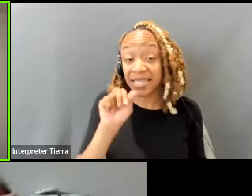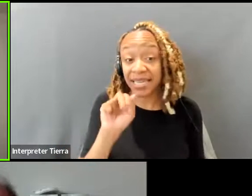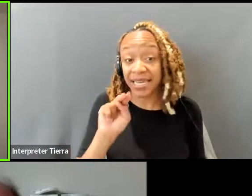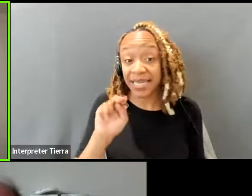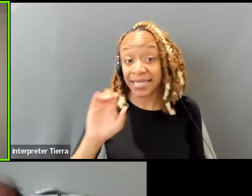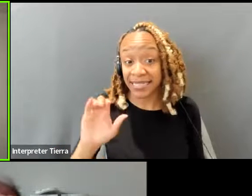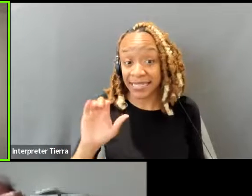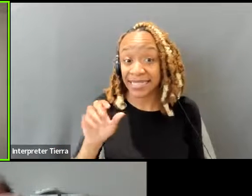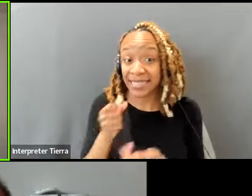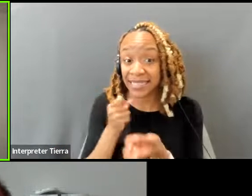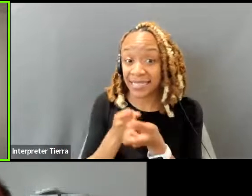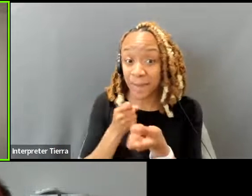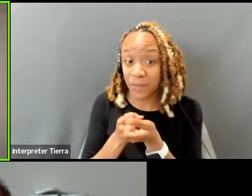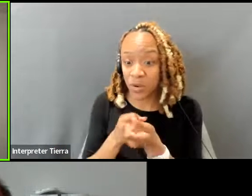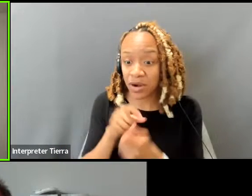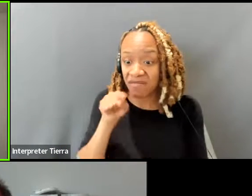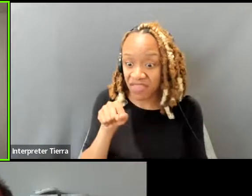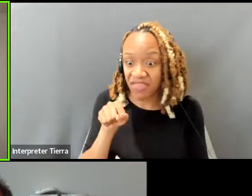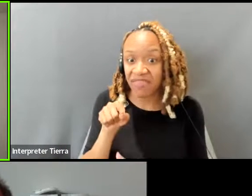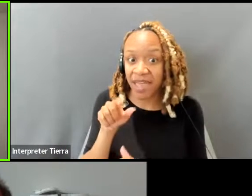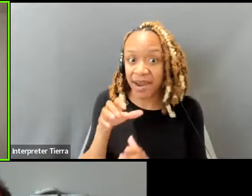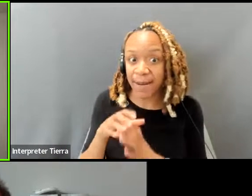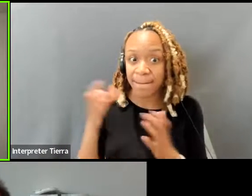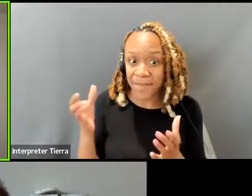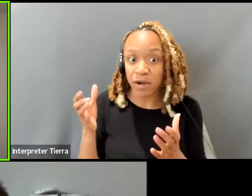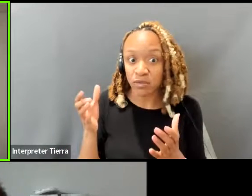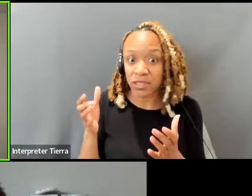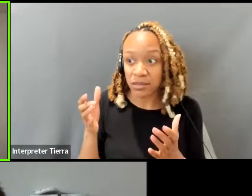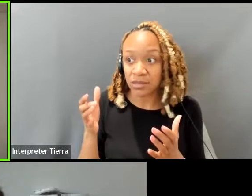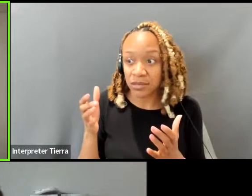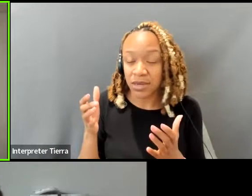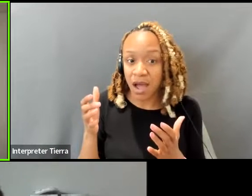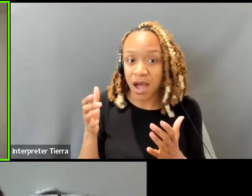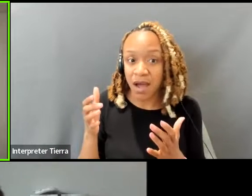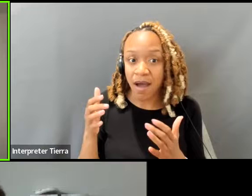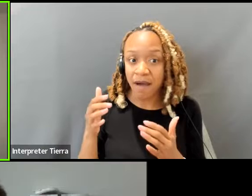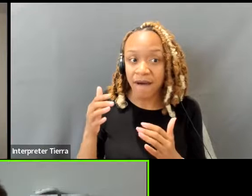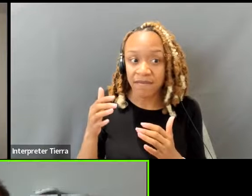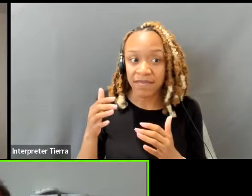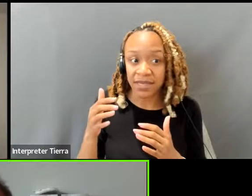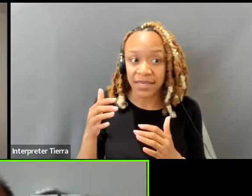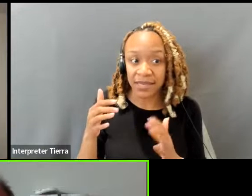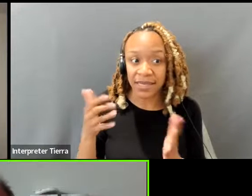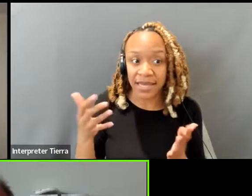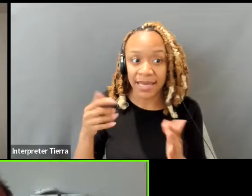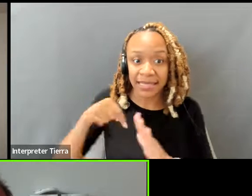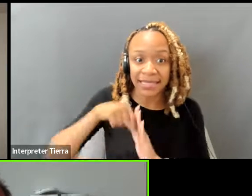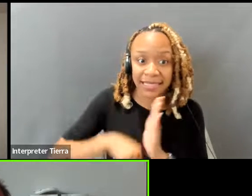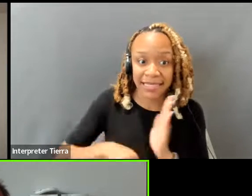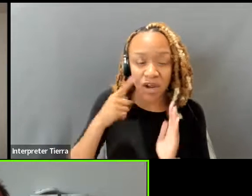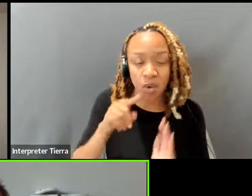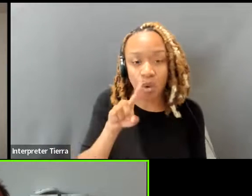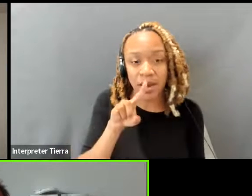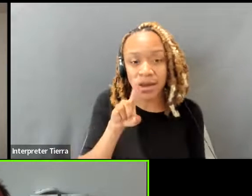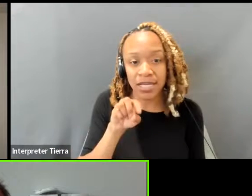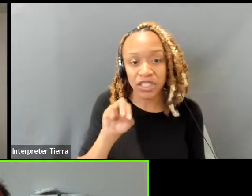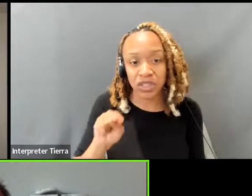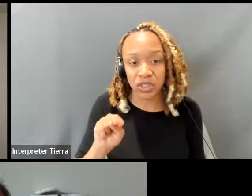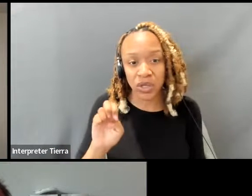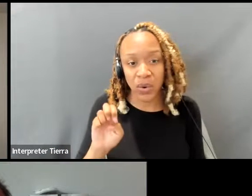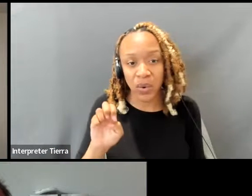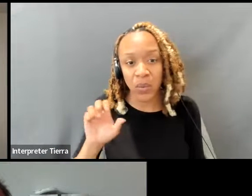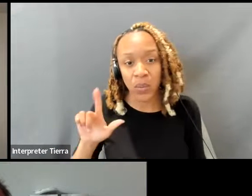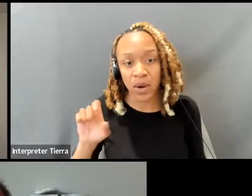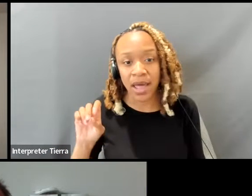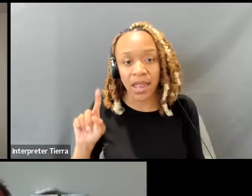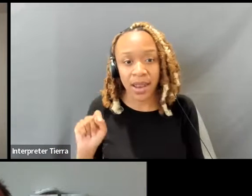of this amount of density on an RF1 zone lot. Yeah, I would 70% have is pretty. concerns,